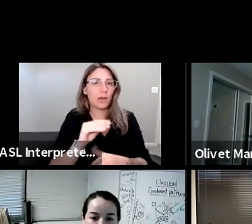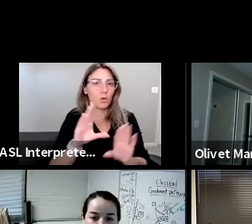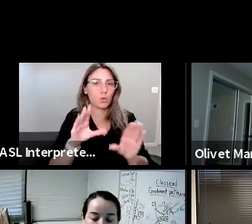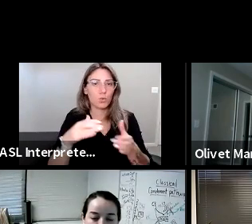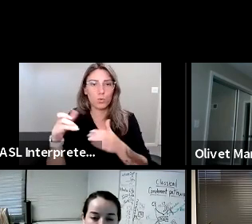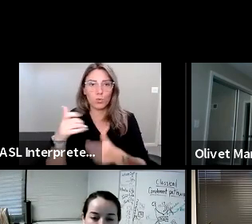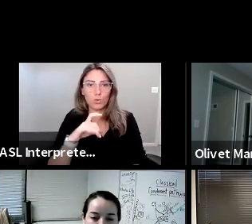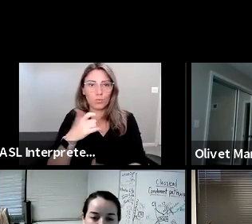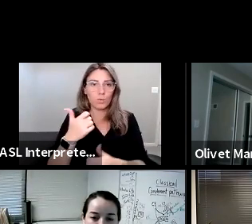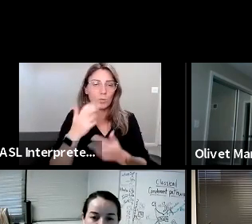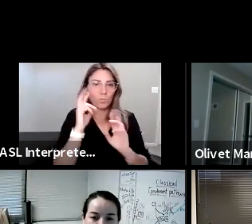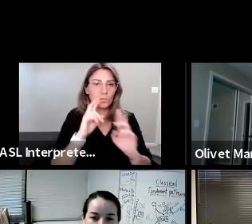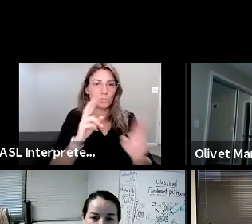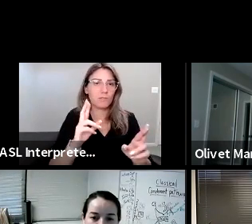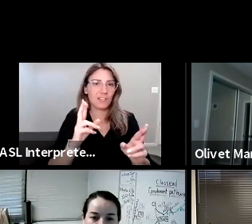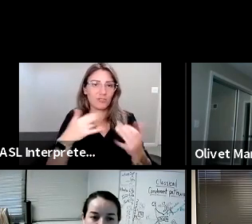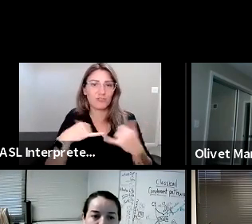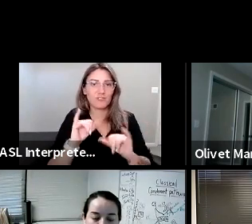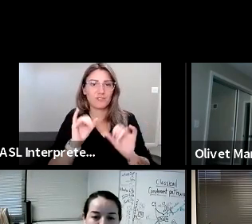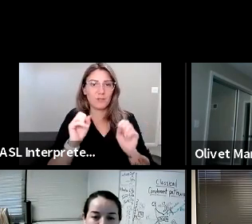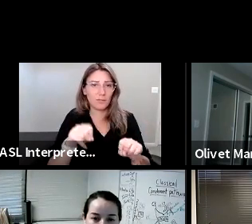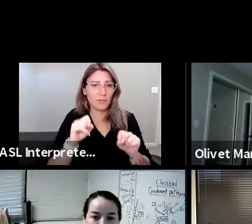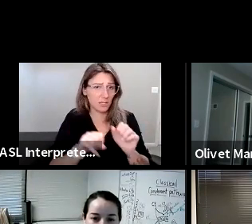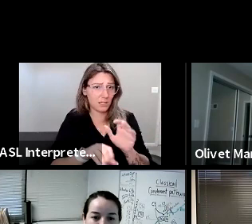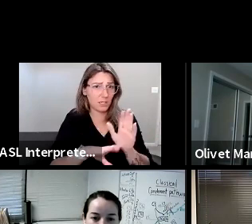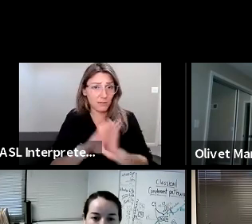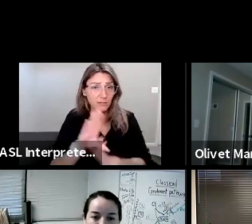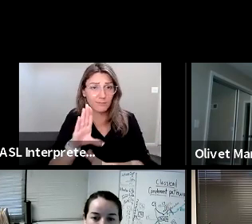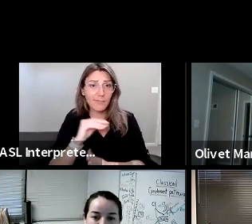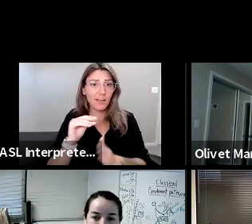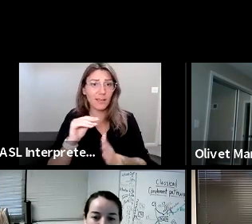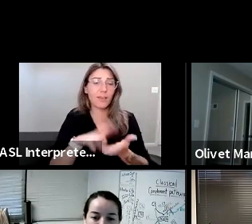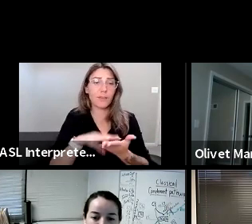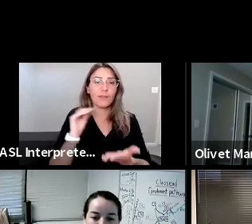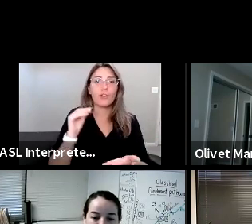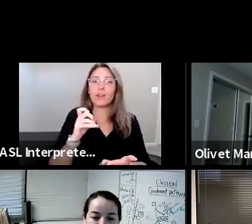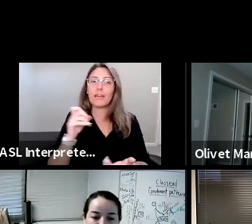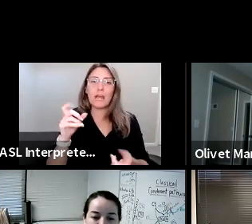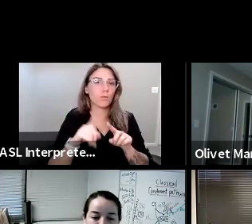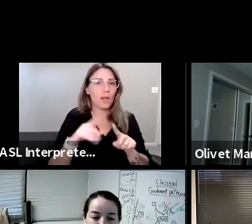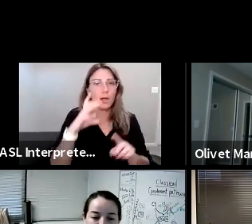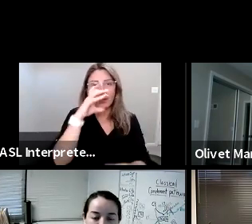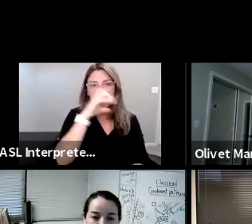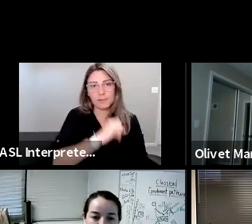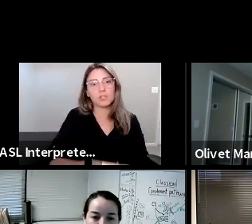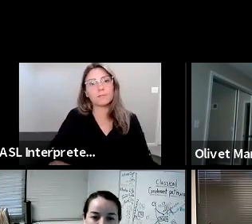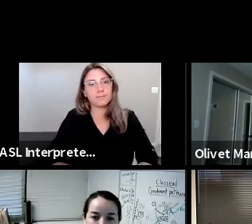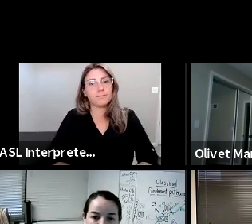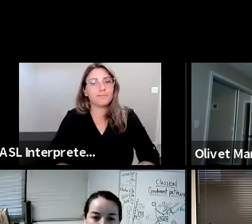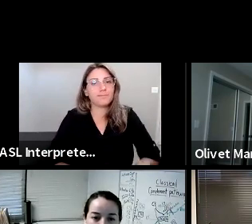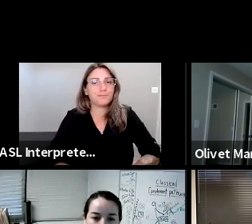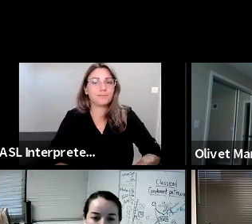that, but also acknowledge that there's still room to grow and learn and not rely on assumptions.